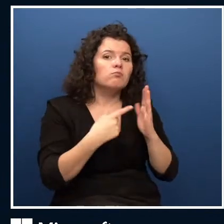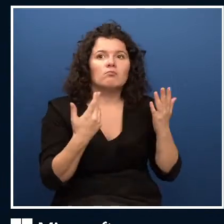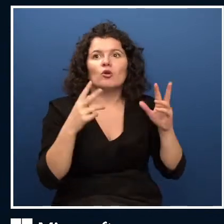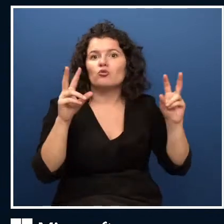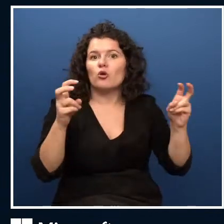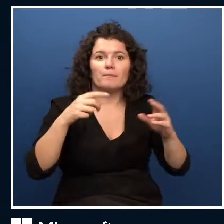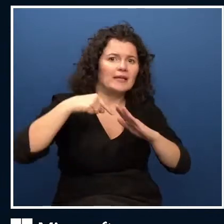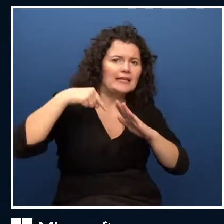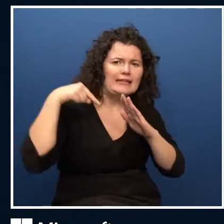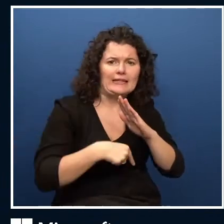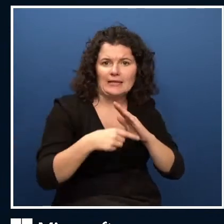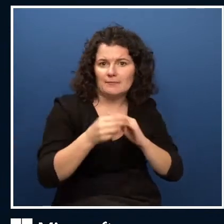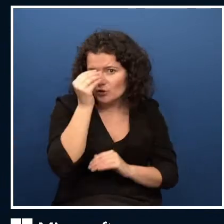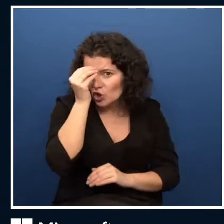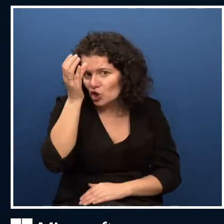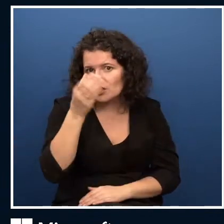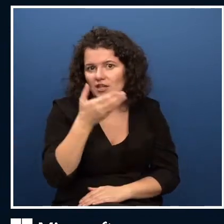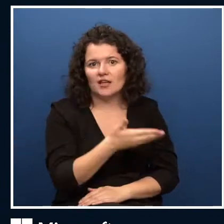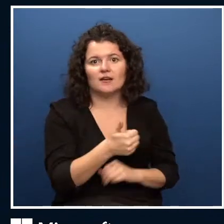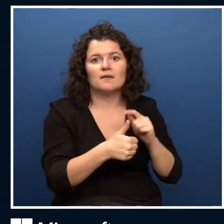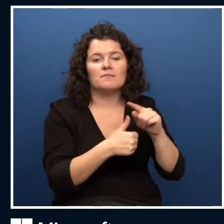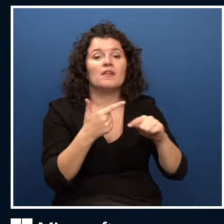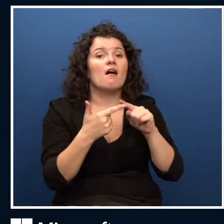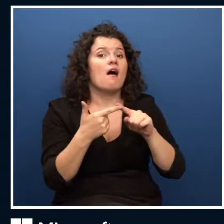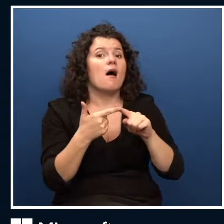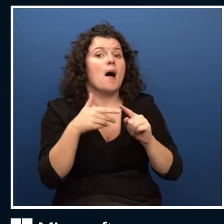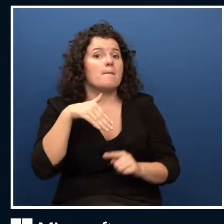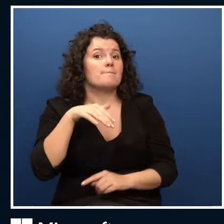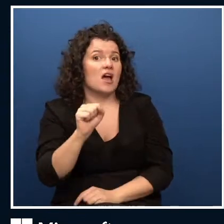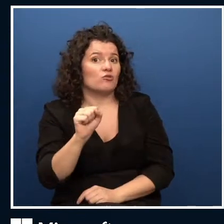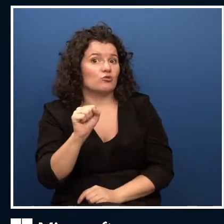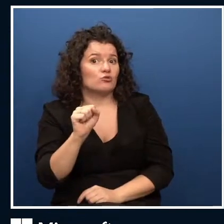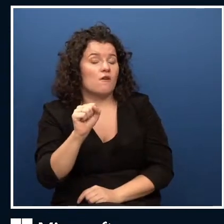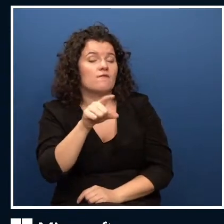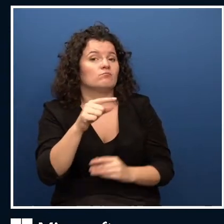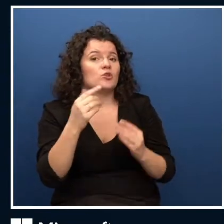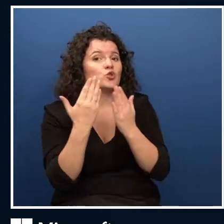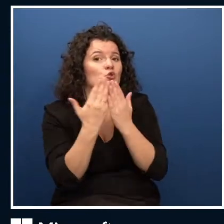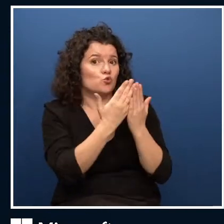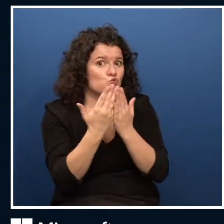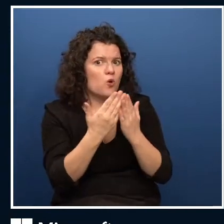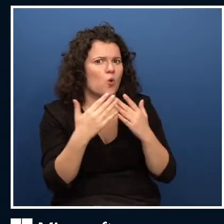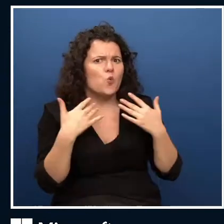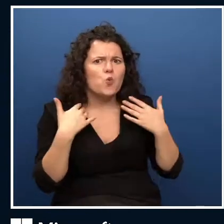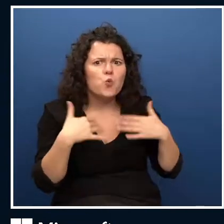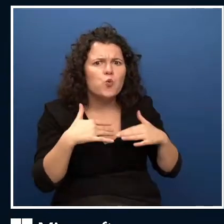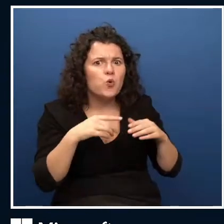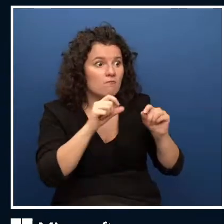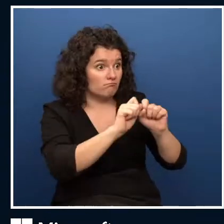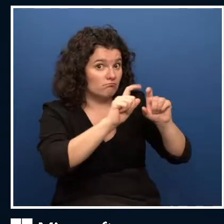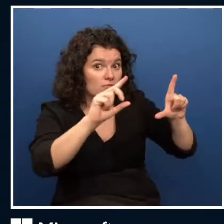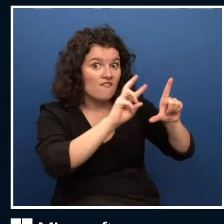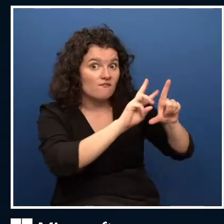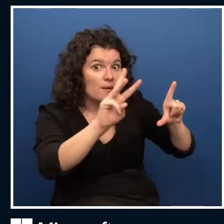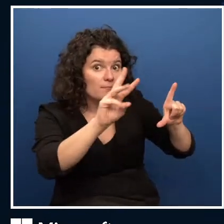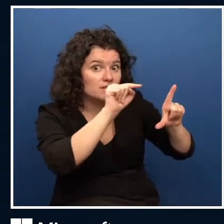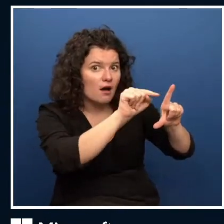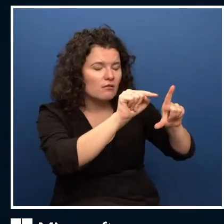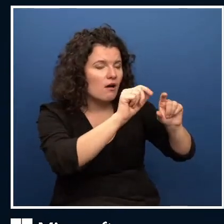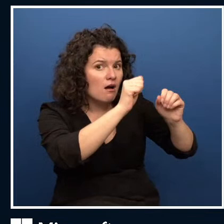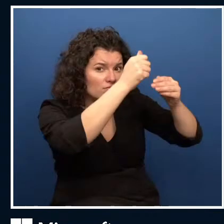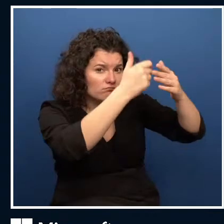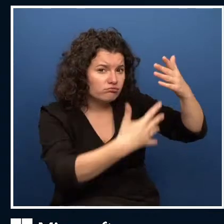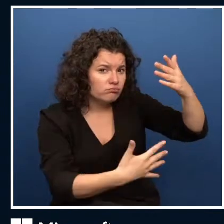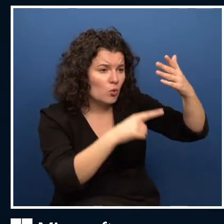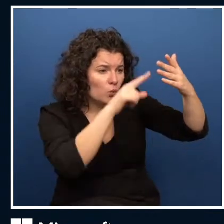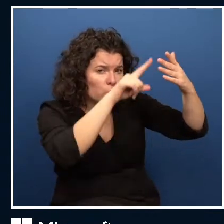AI School, which is extremely resourceful. So there's a lot of courses like that through which people can start off. And